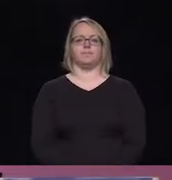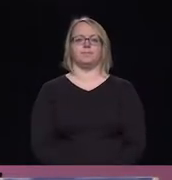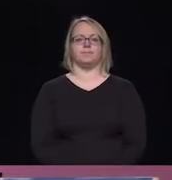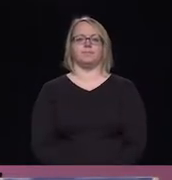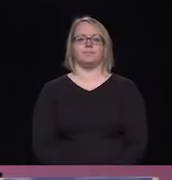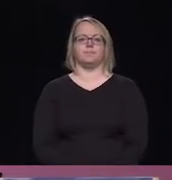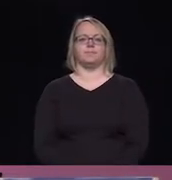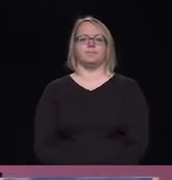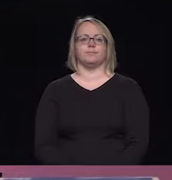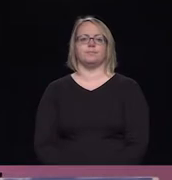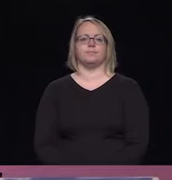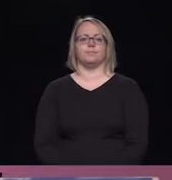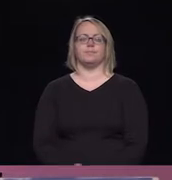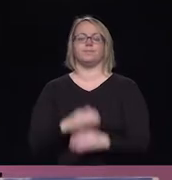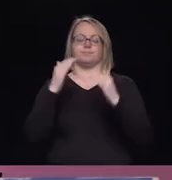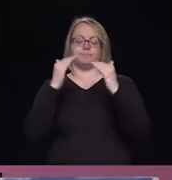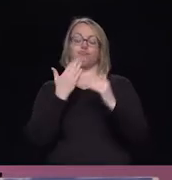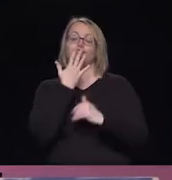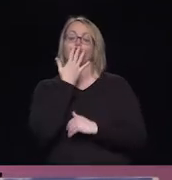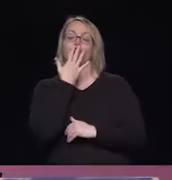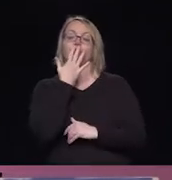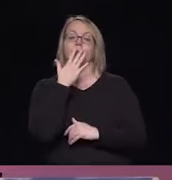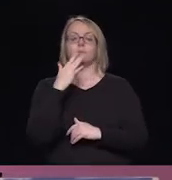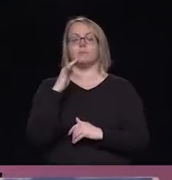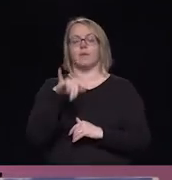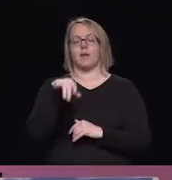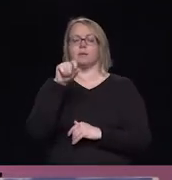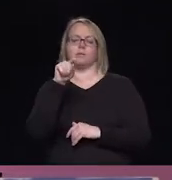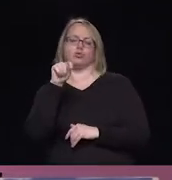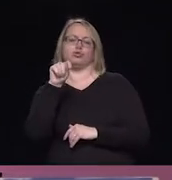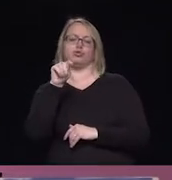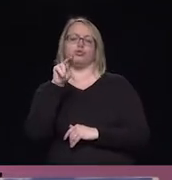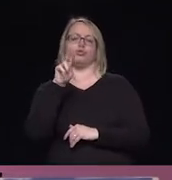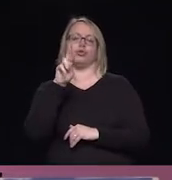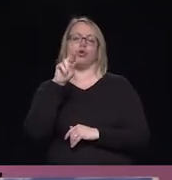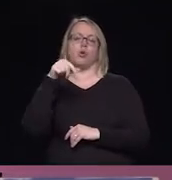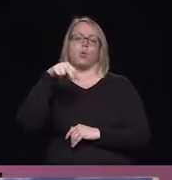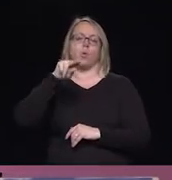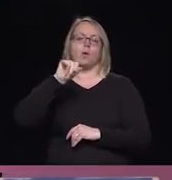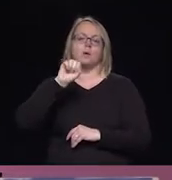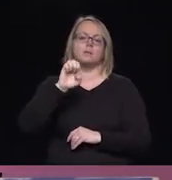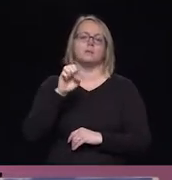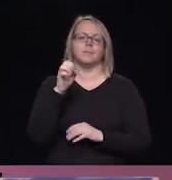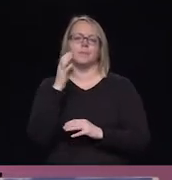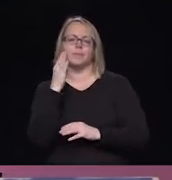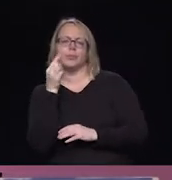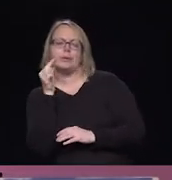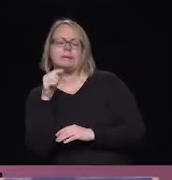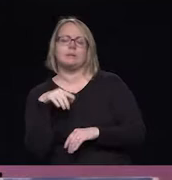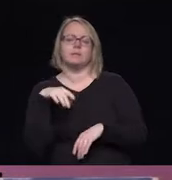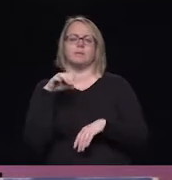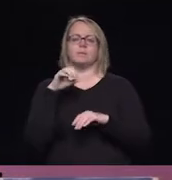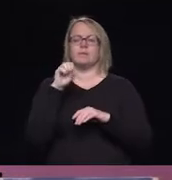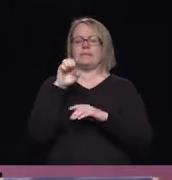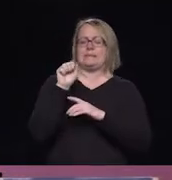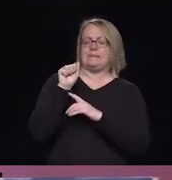teal, sea foam, green, whatever you want to call it. I love those colors. We're going to go down here.